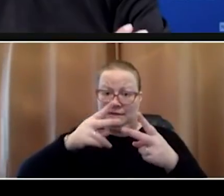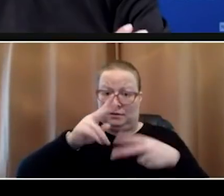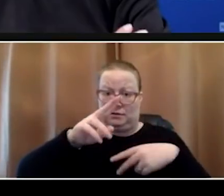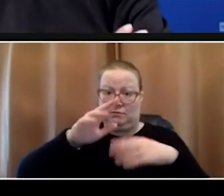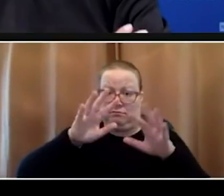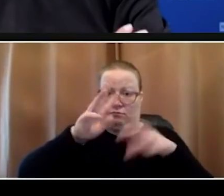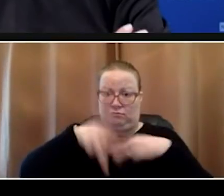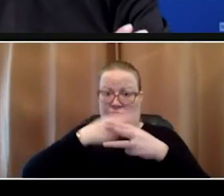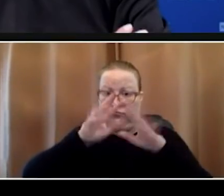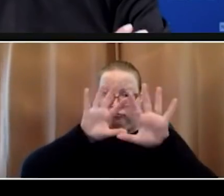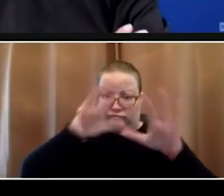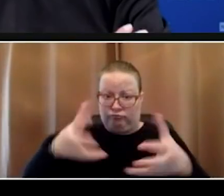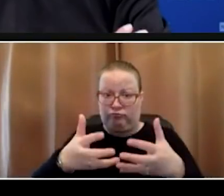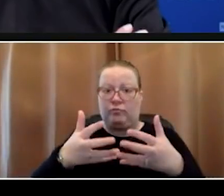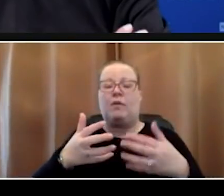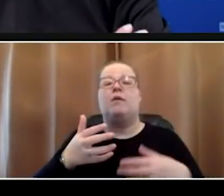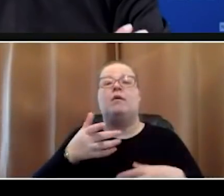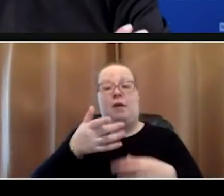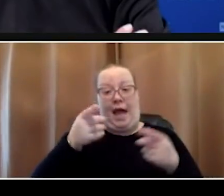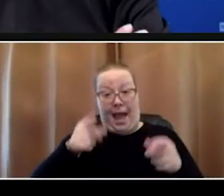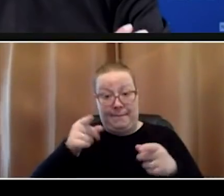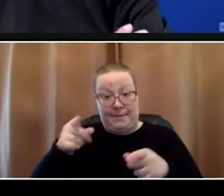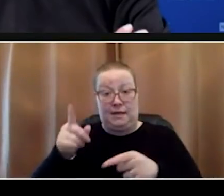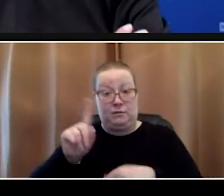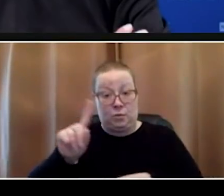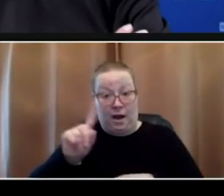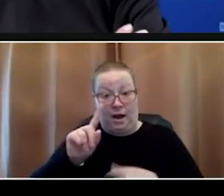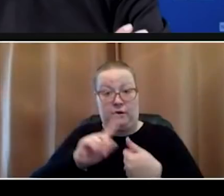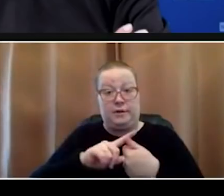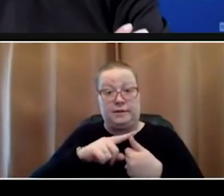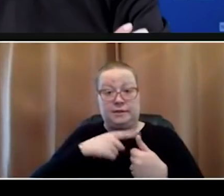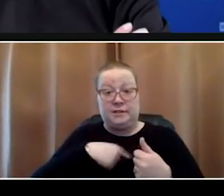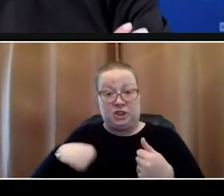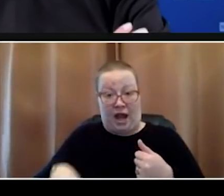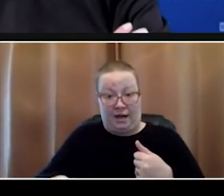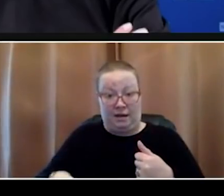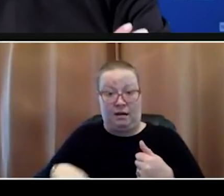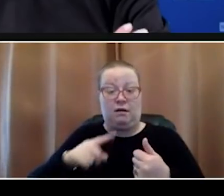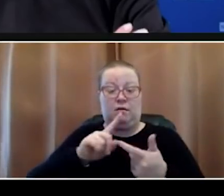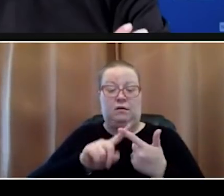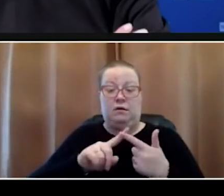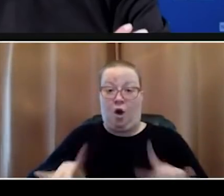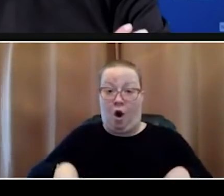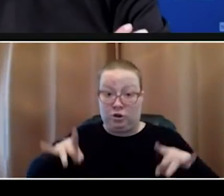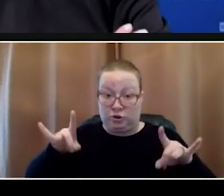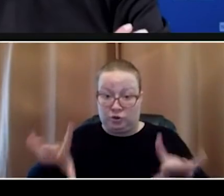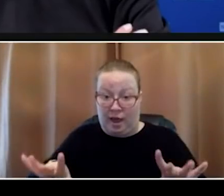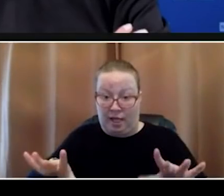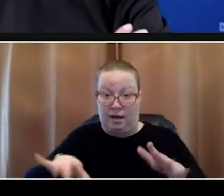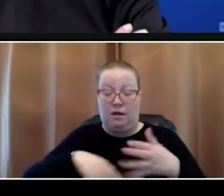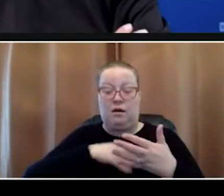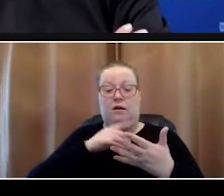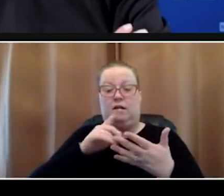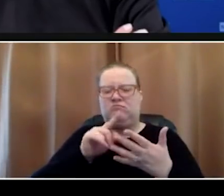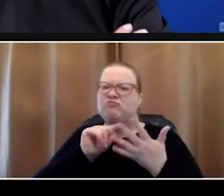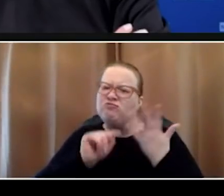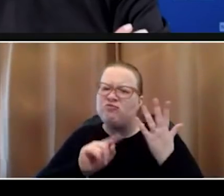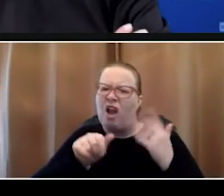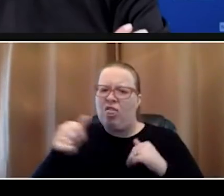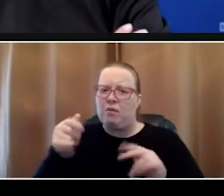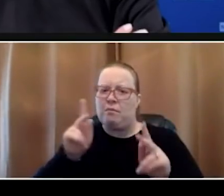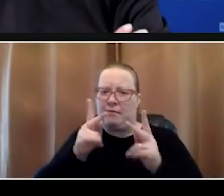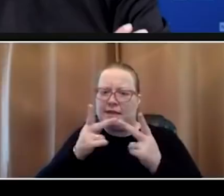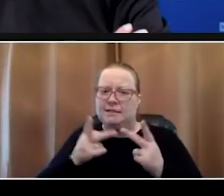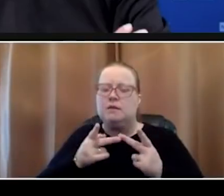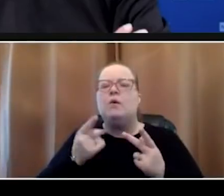are happening in China, for example, but Australia and other places. What are the differences? Like,